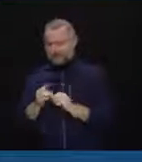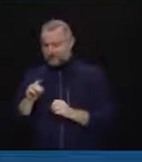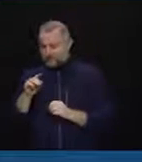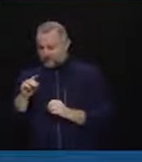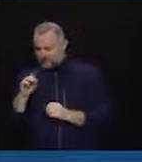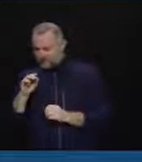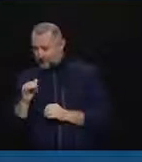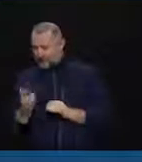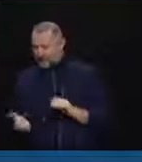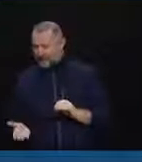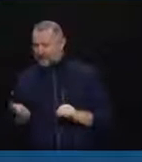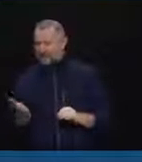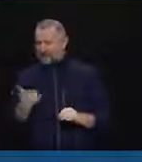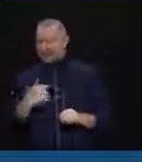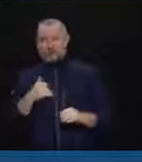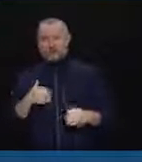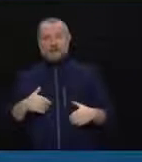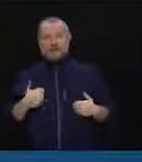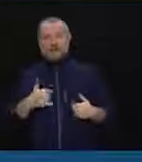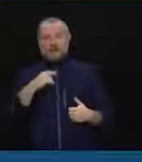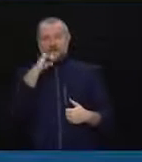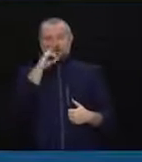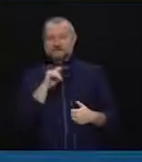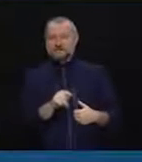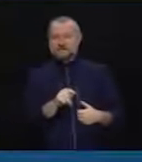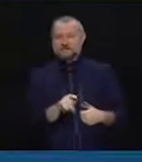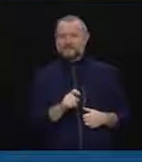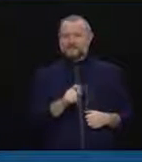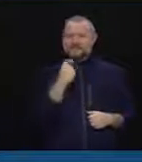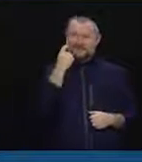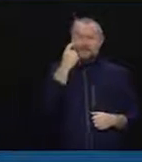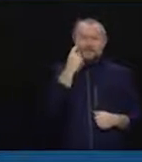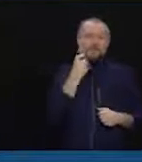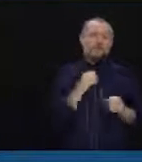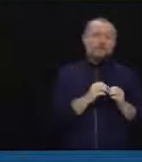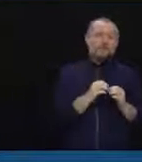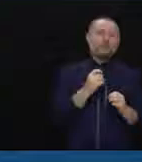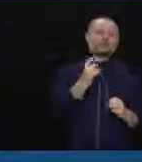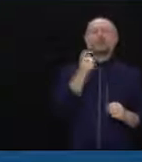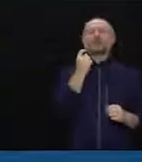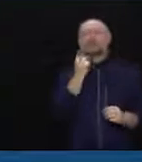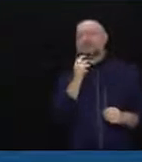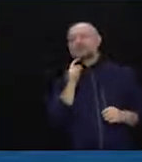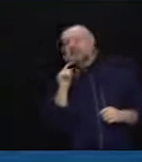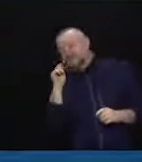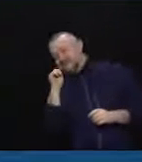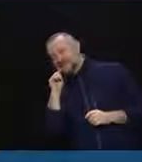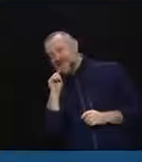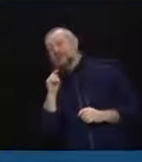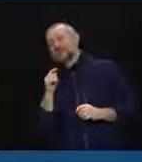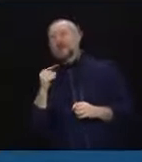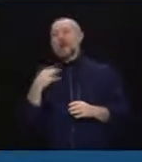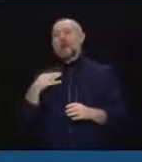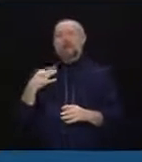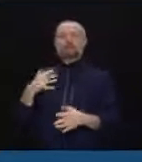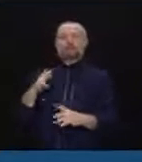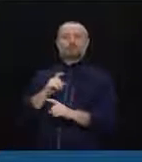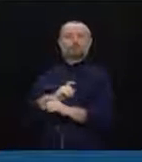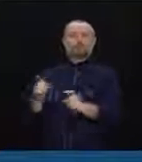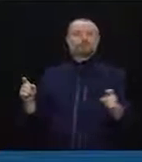kids. That just started more recently. I understand that teenagers have been eligible to be vaccinated since June, but I think we can do